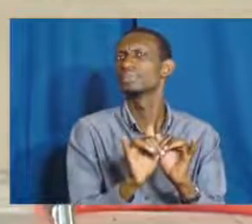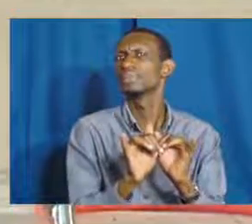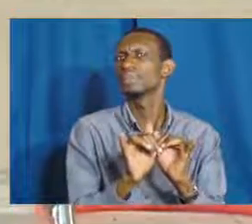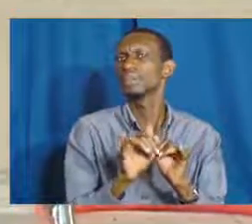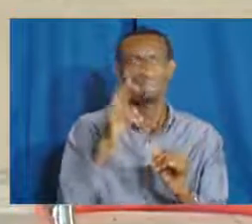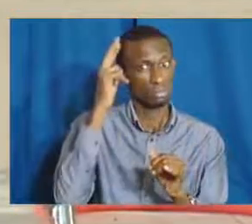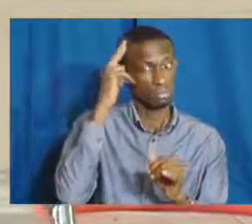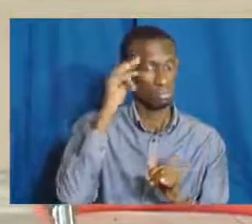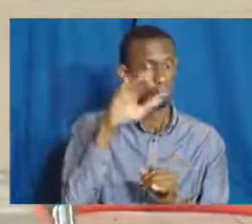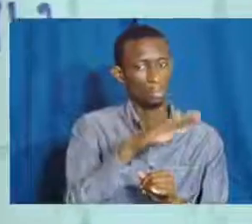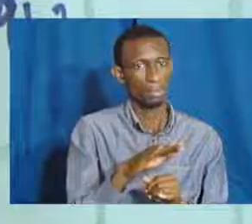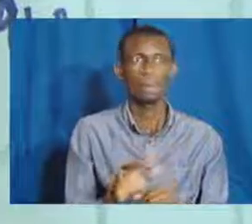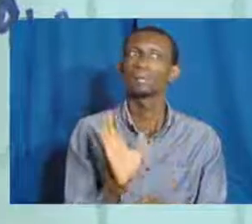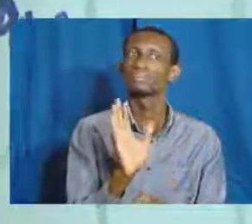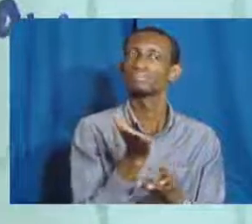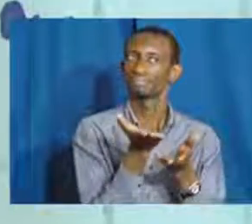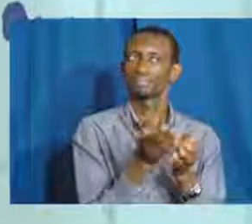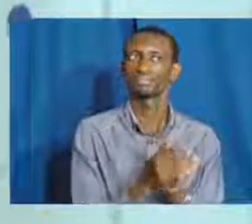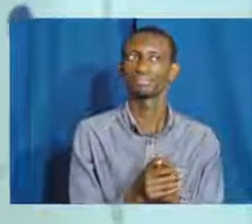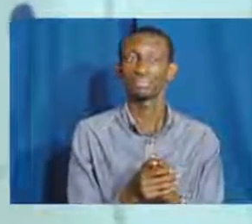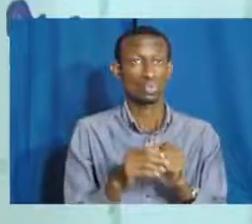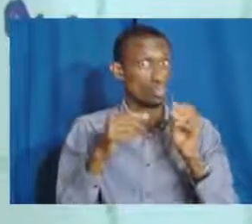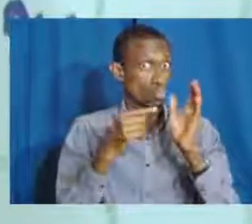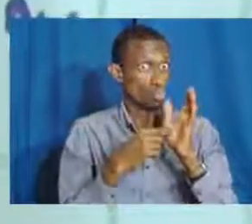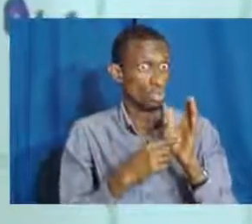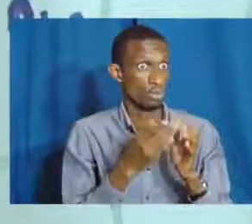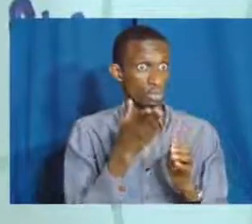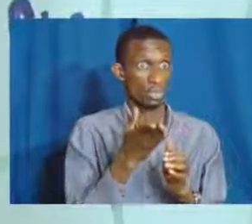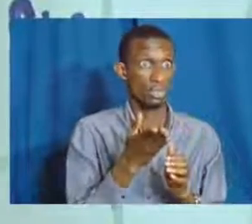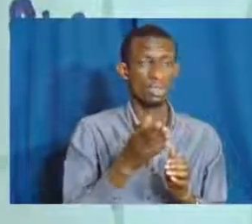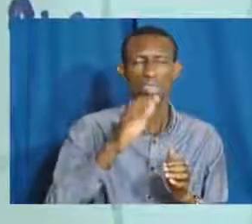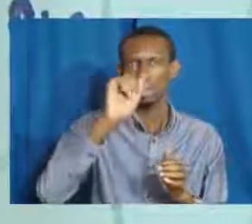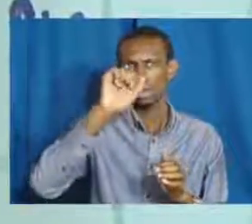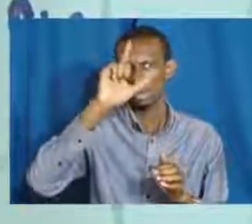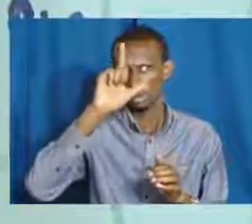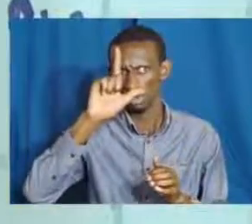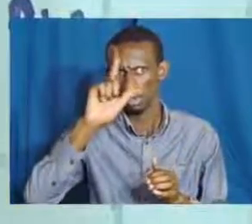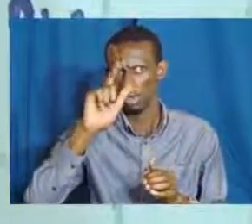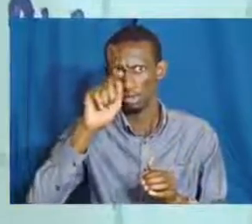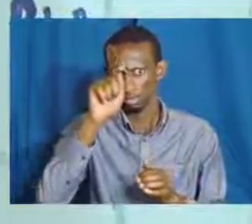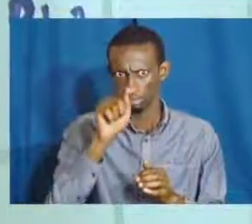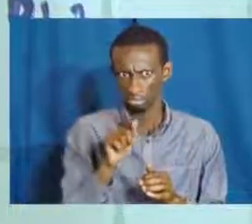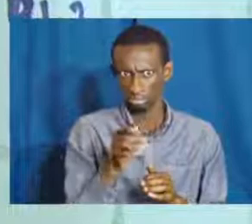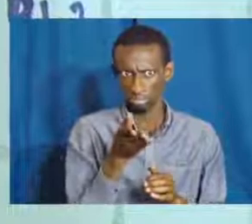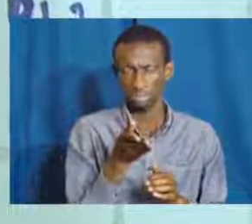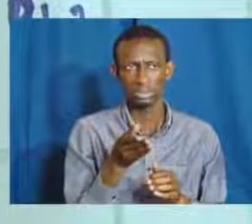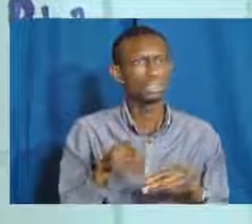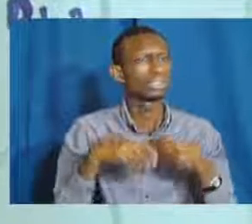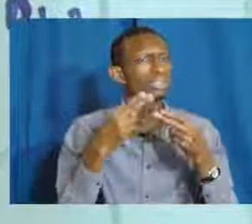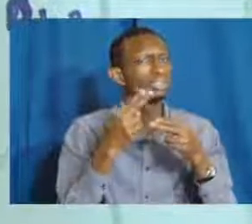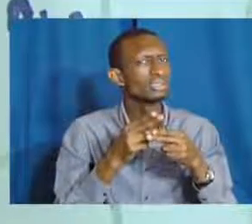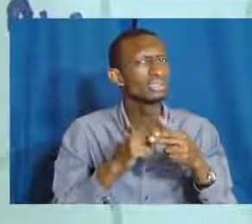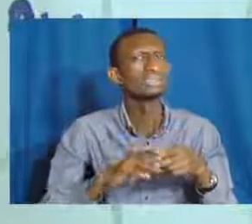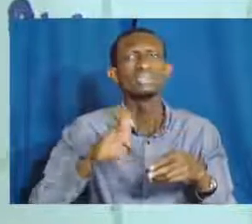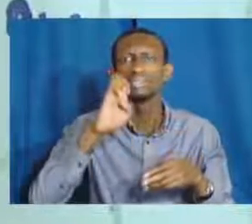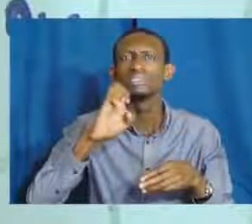for example, this element after aluminium is gallium. So he called this one Eka-aluminium because that is